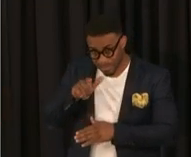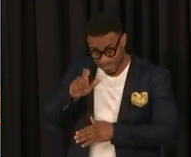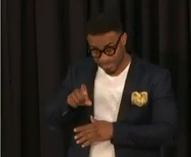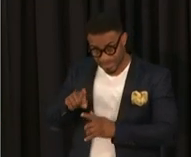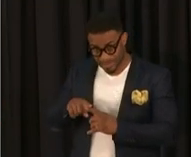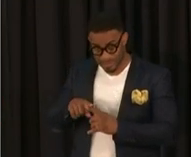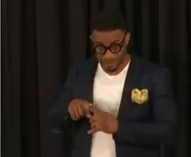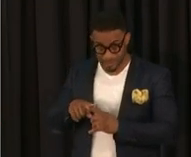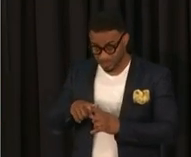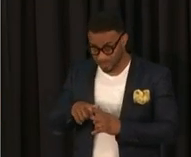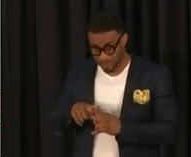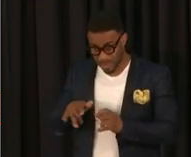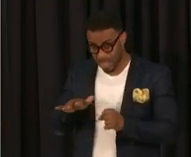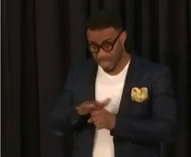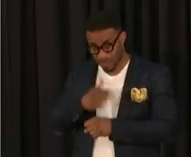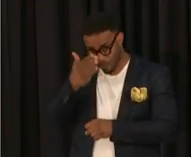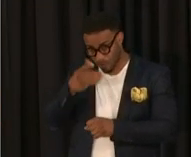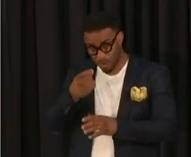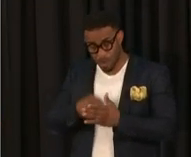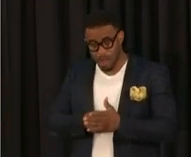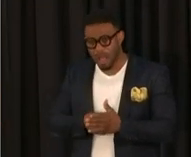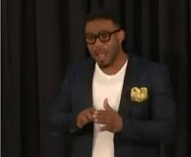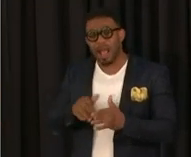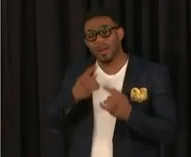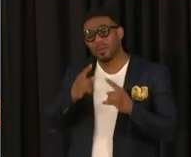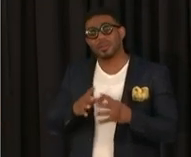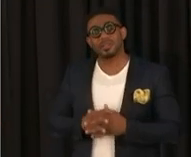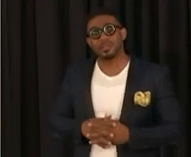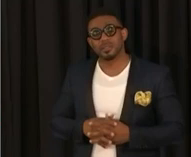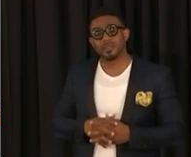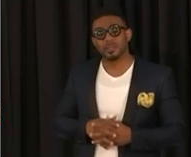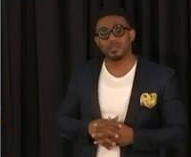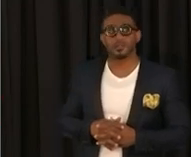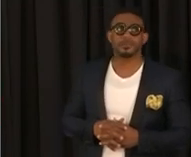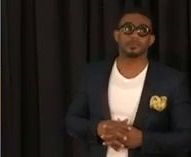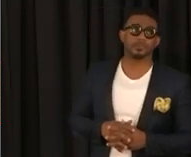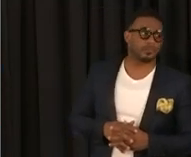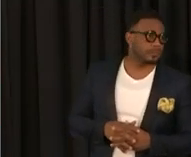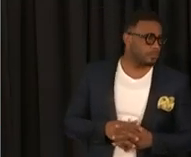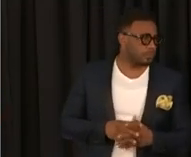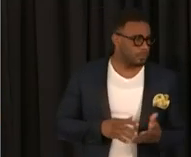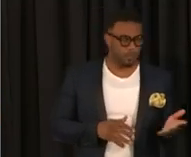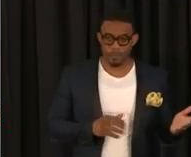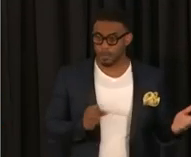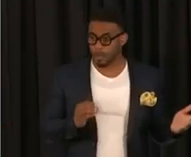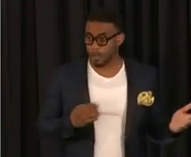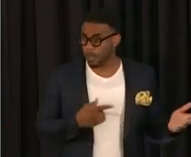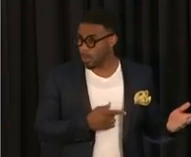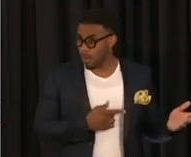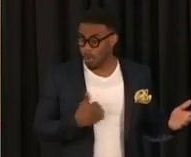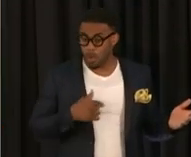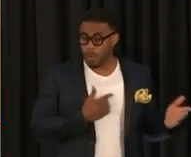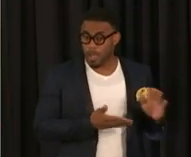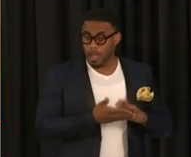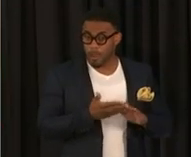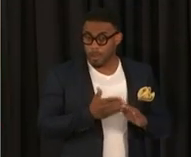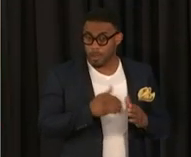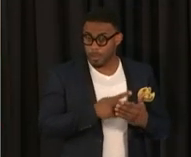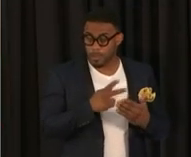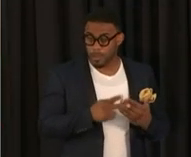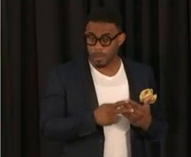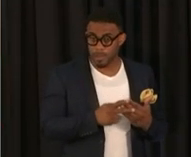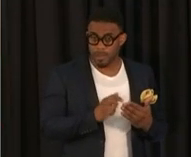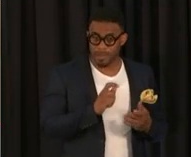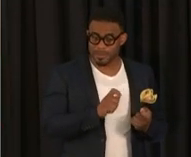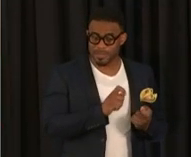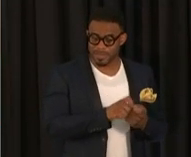going to need to cover any upfront costs, or how does that work? I don't know. We operate a